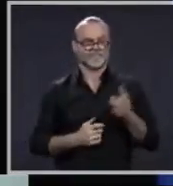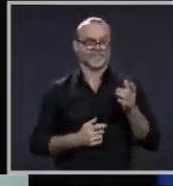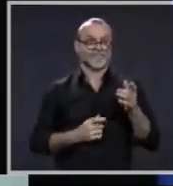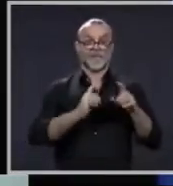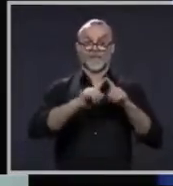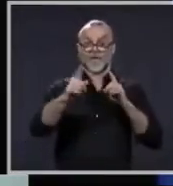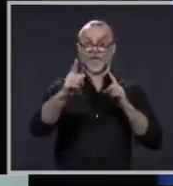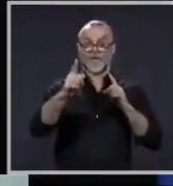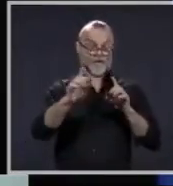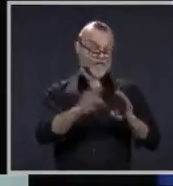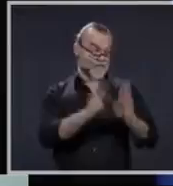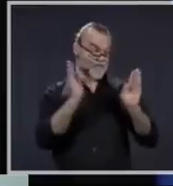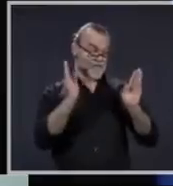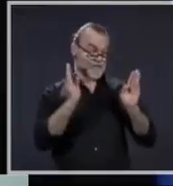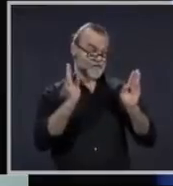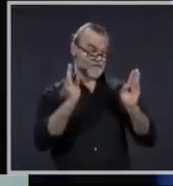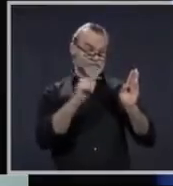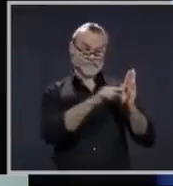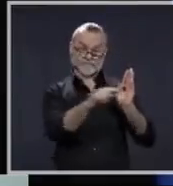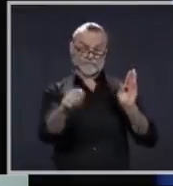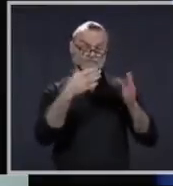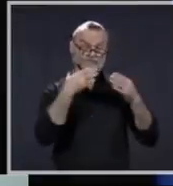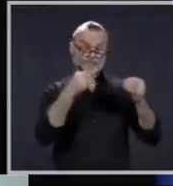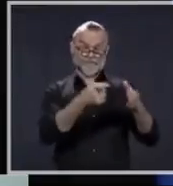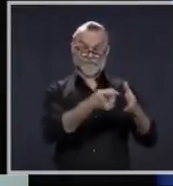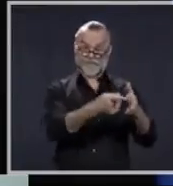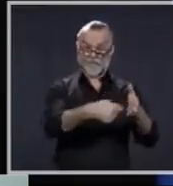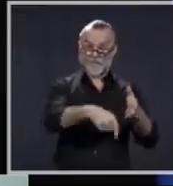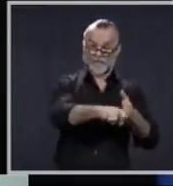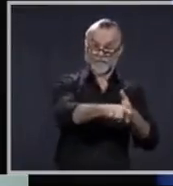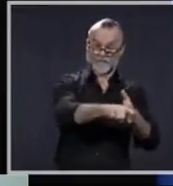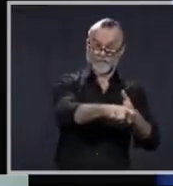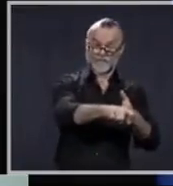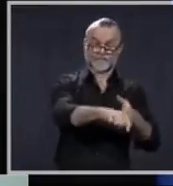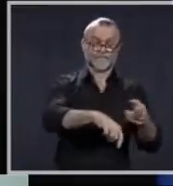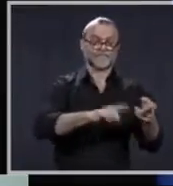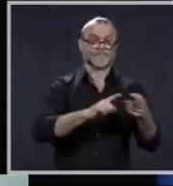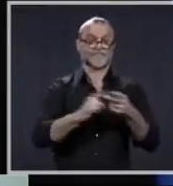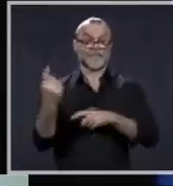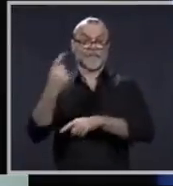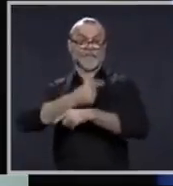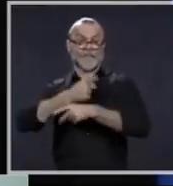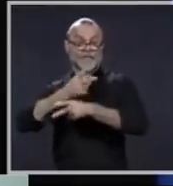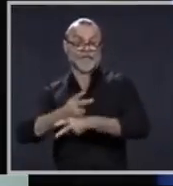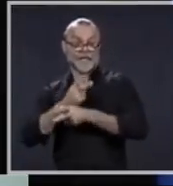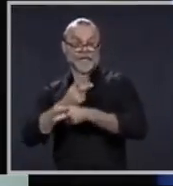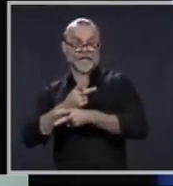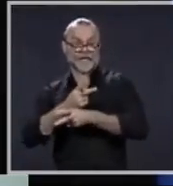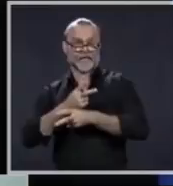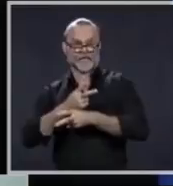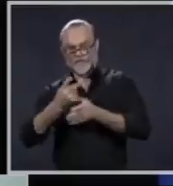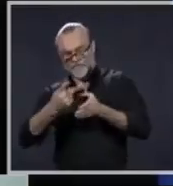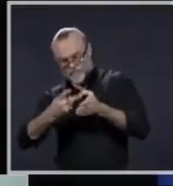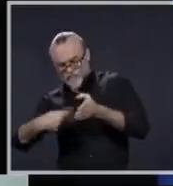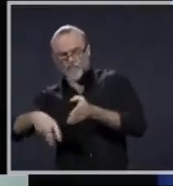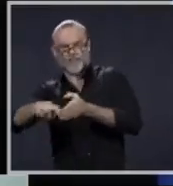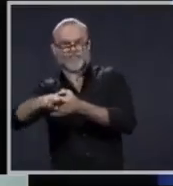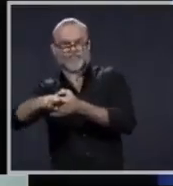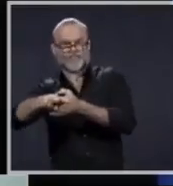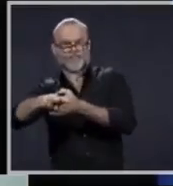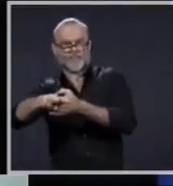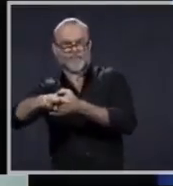we'll open more and more. So it's key to go gradually. But I understand that some